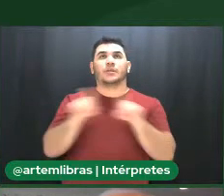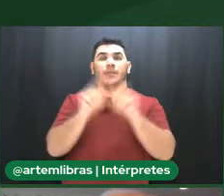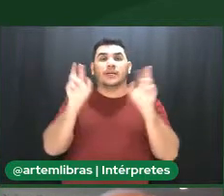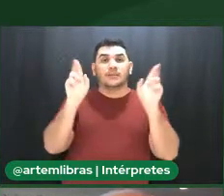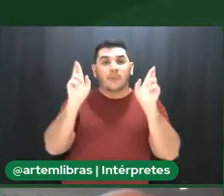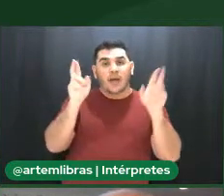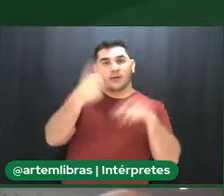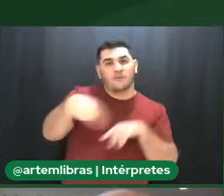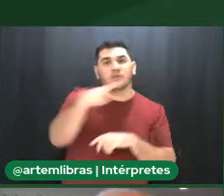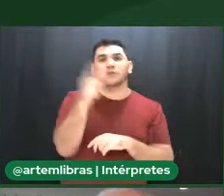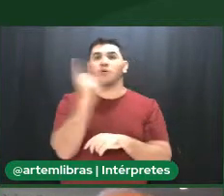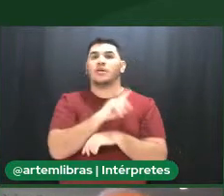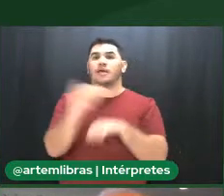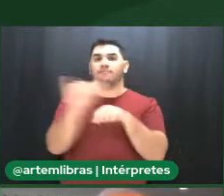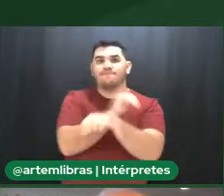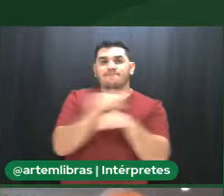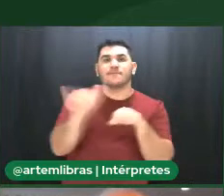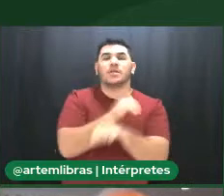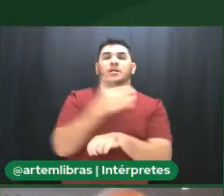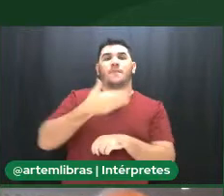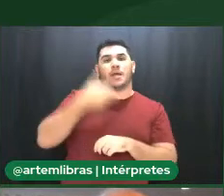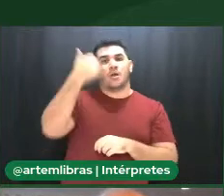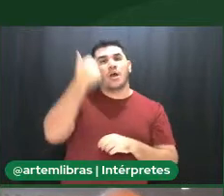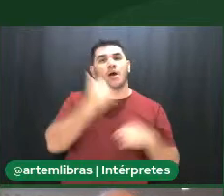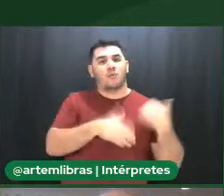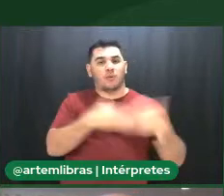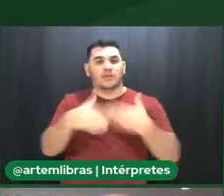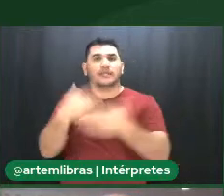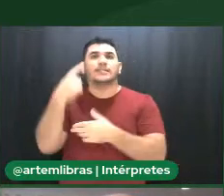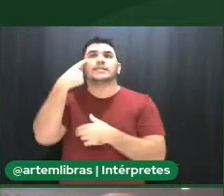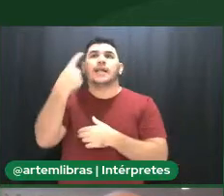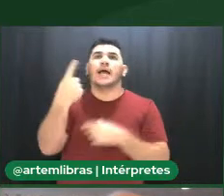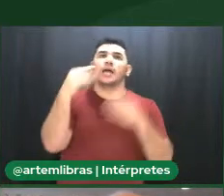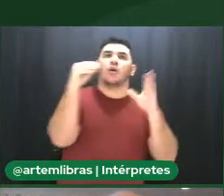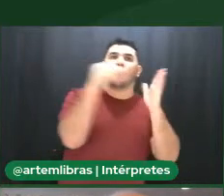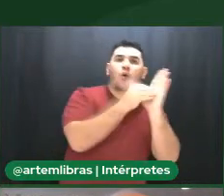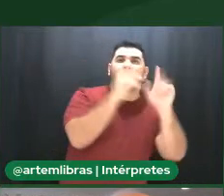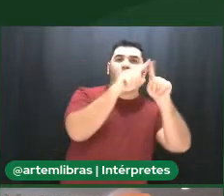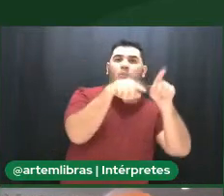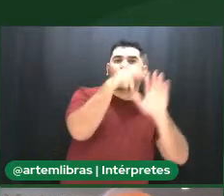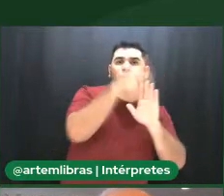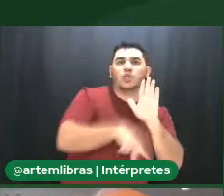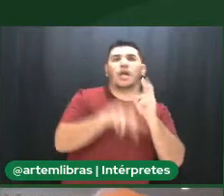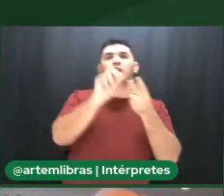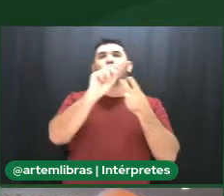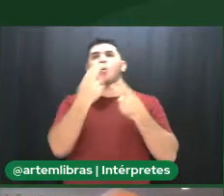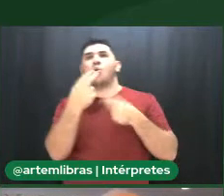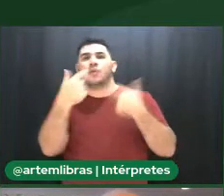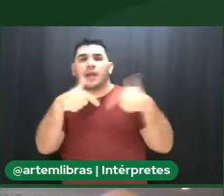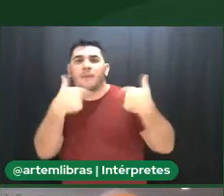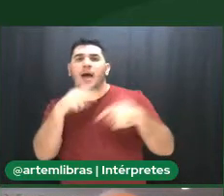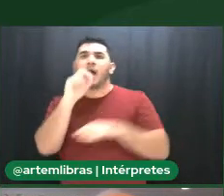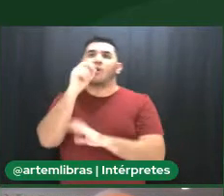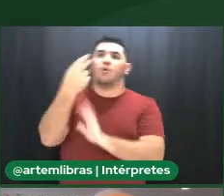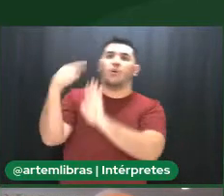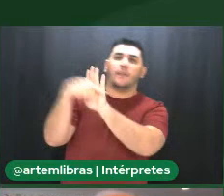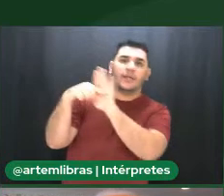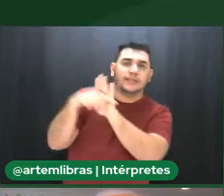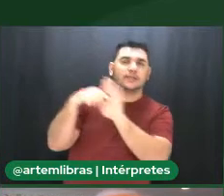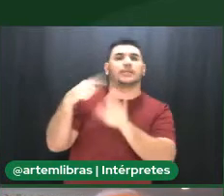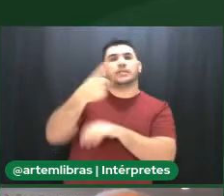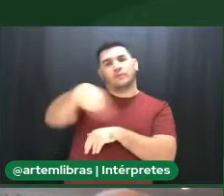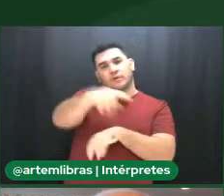these ideas to work in the projects that you are working on as researchers and the projects you are working on